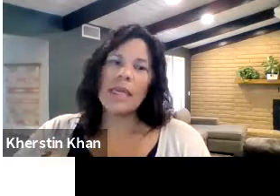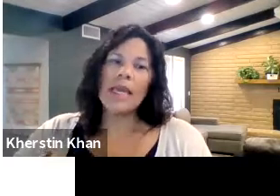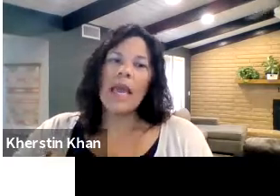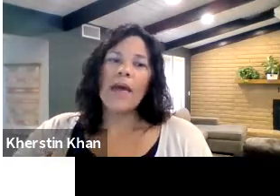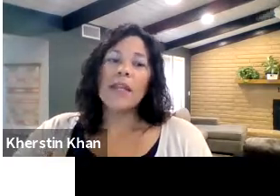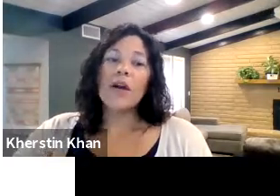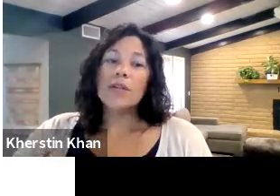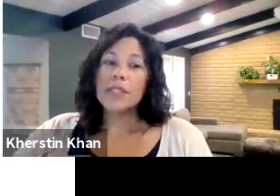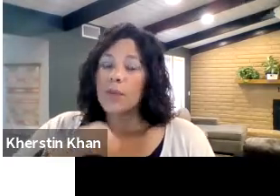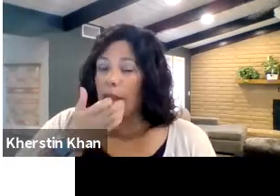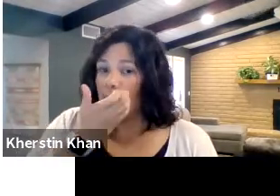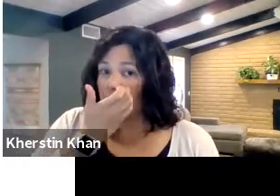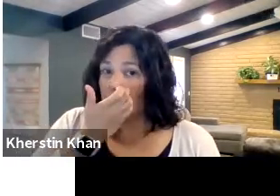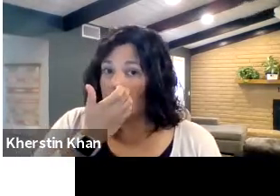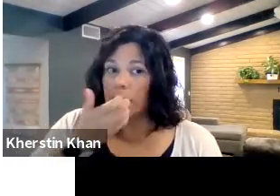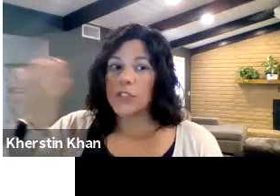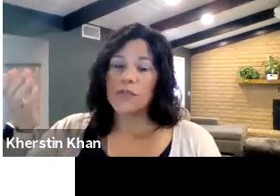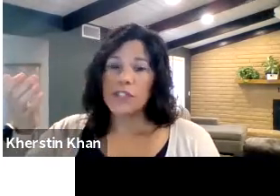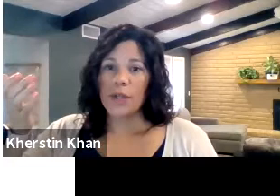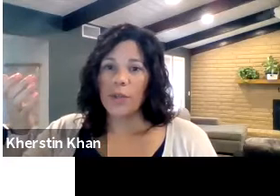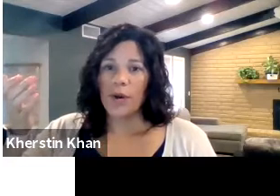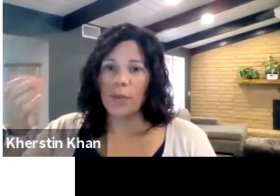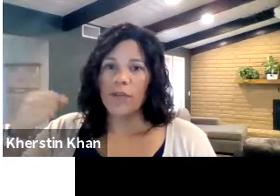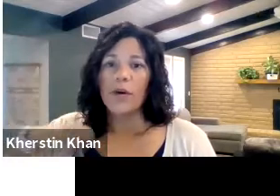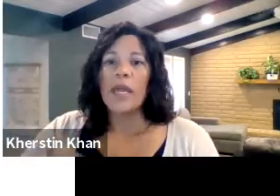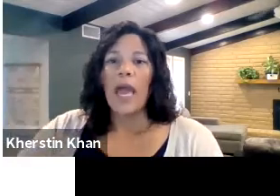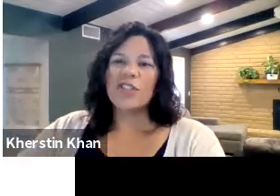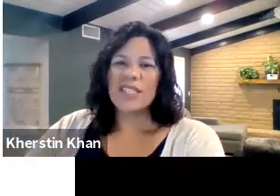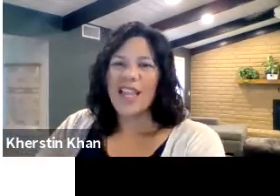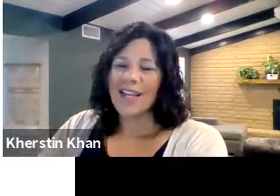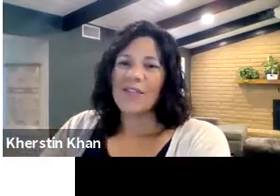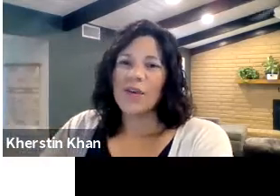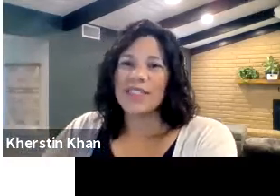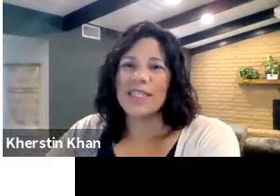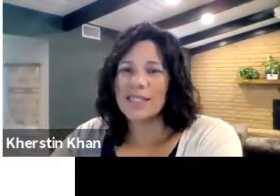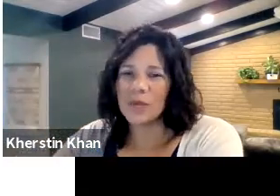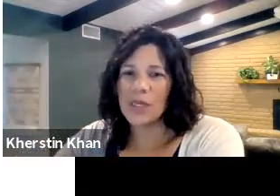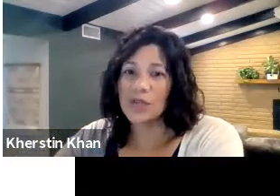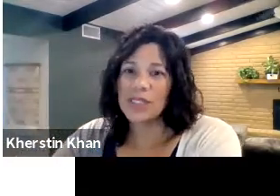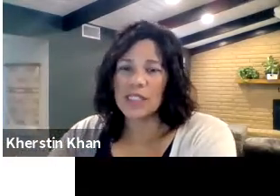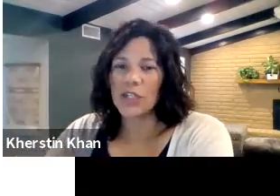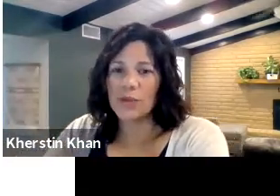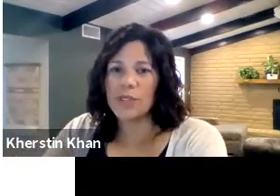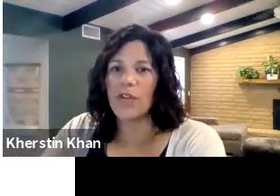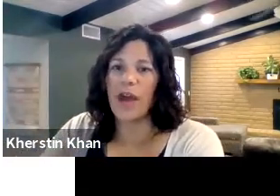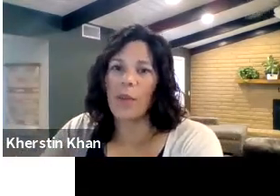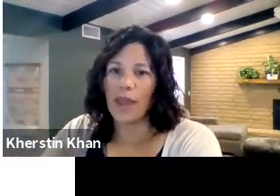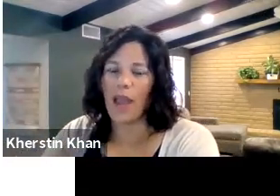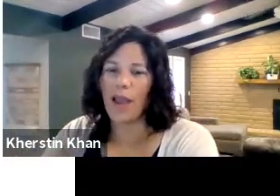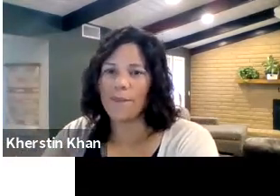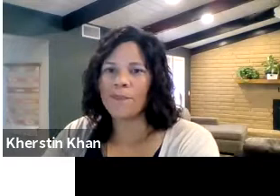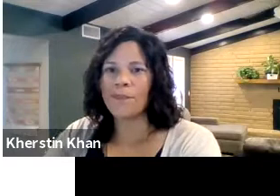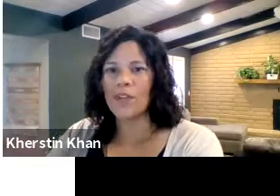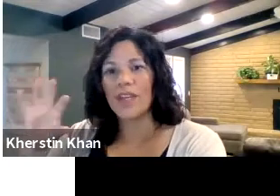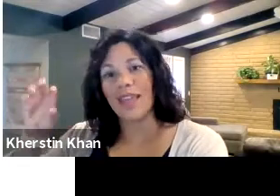review. And then also we have our service unit program review. And just to kind of give you a sense as we use these terms, so that